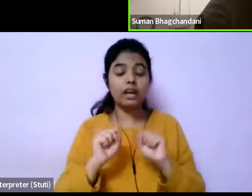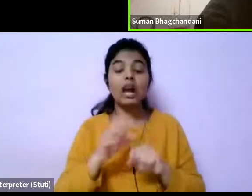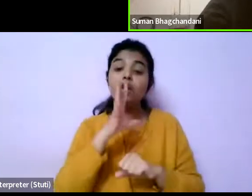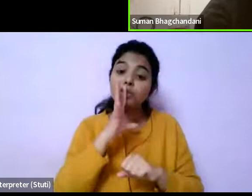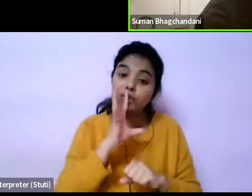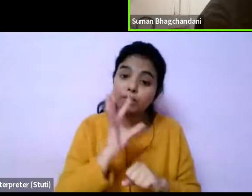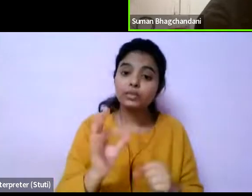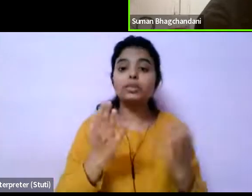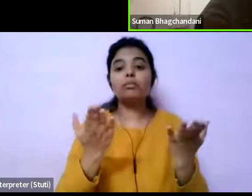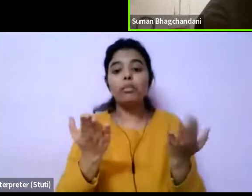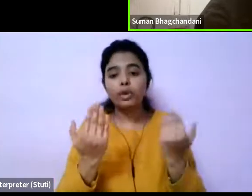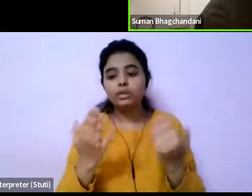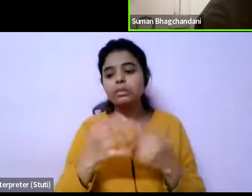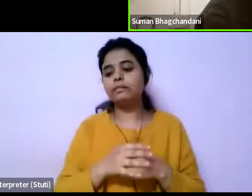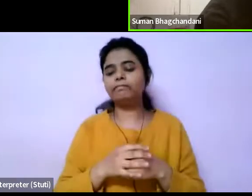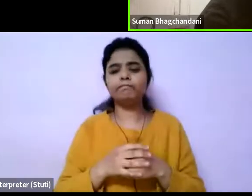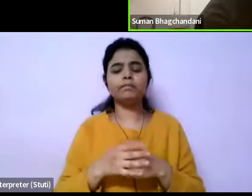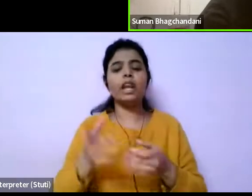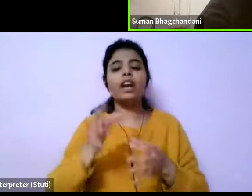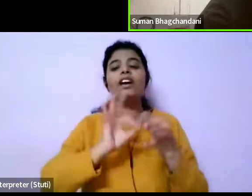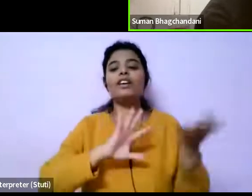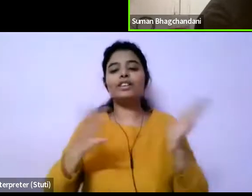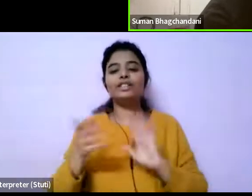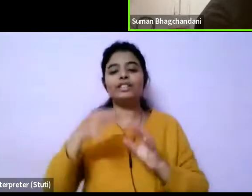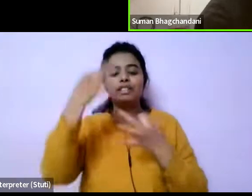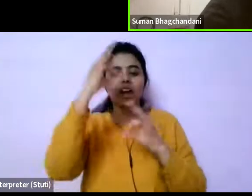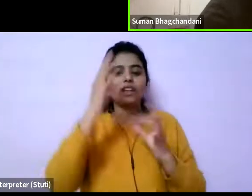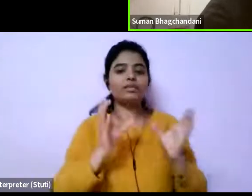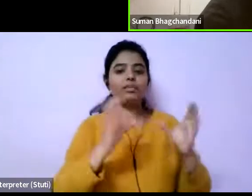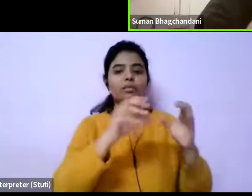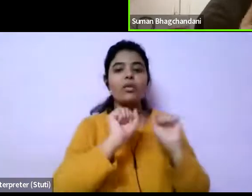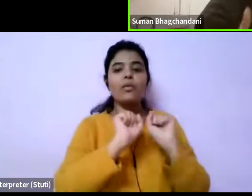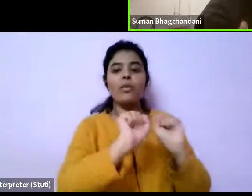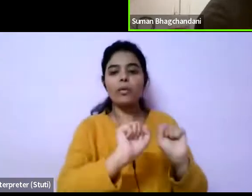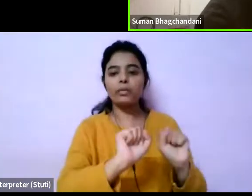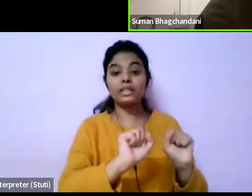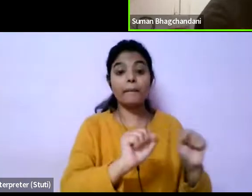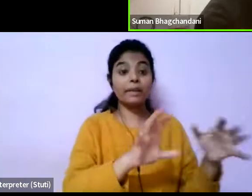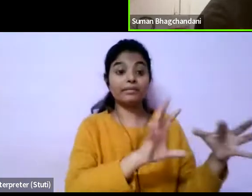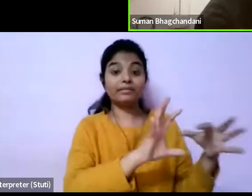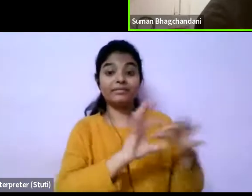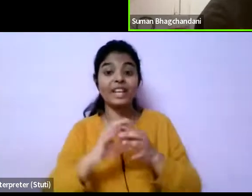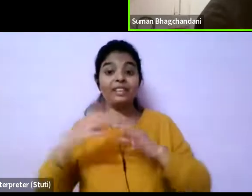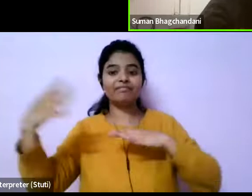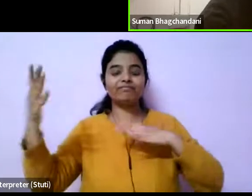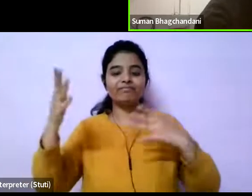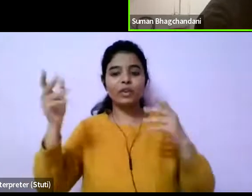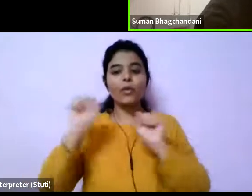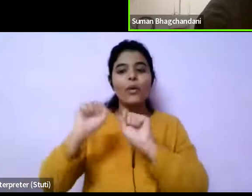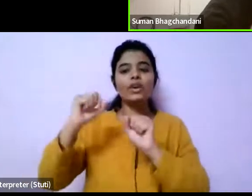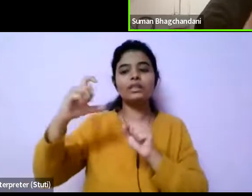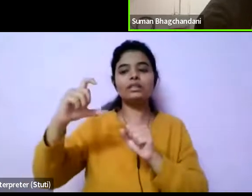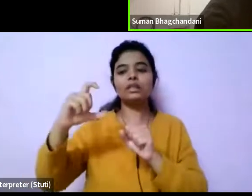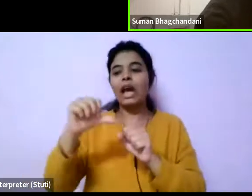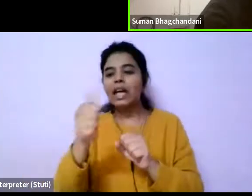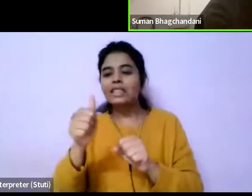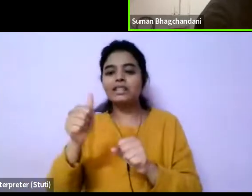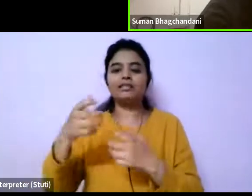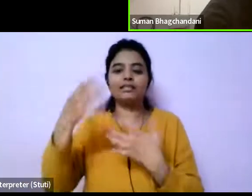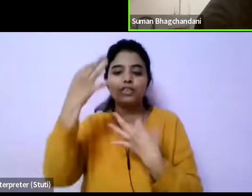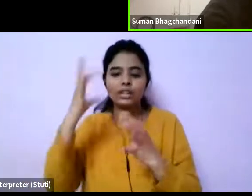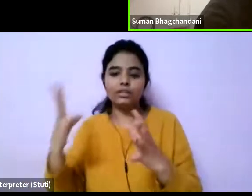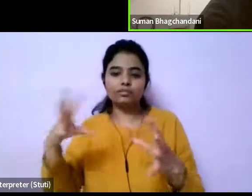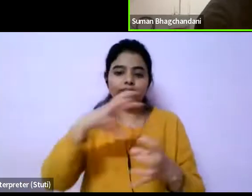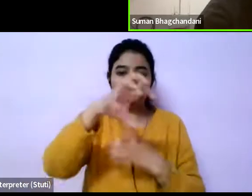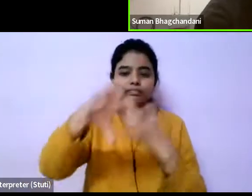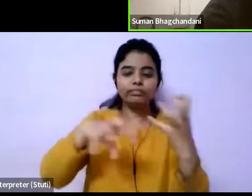is being frequently explored by Kathak dancers who tend to mesh their style with contemporariness in performing arts and attempt to thematically